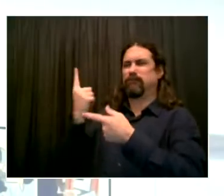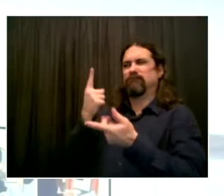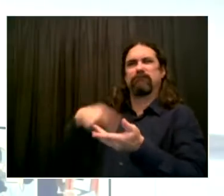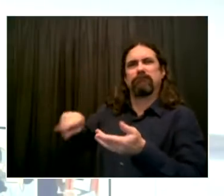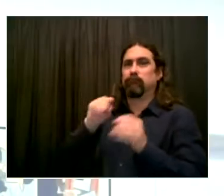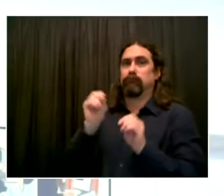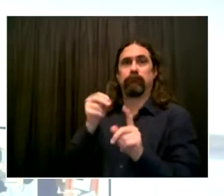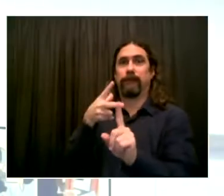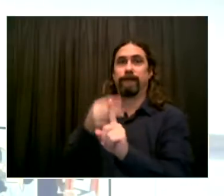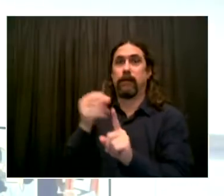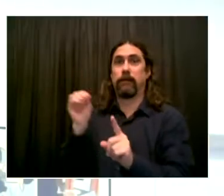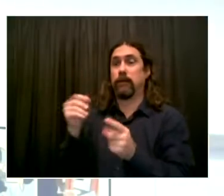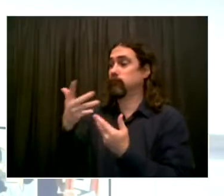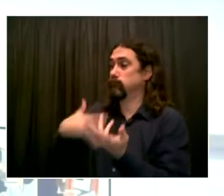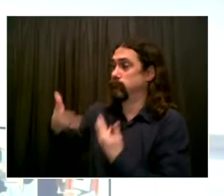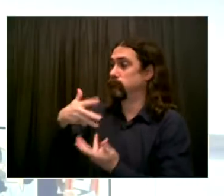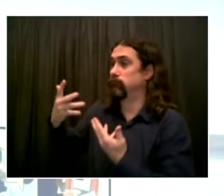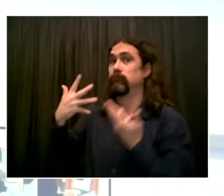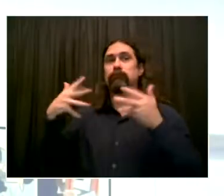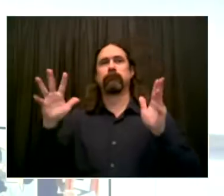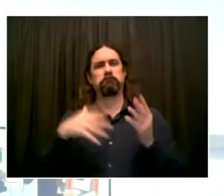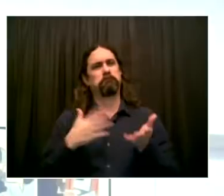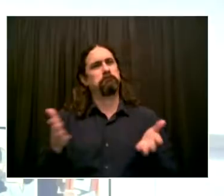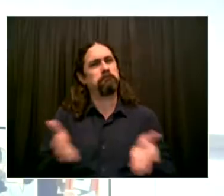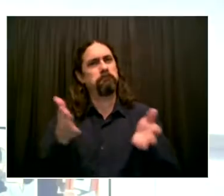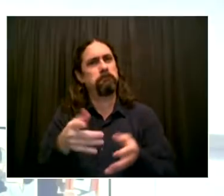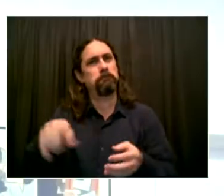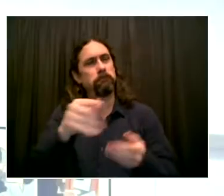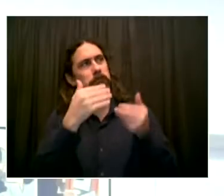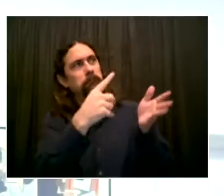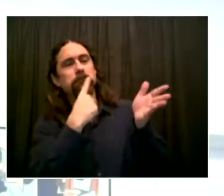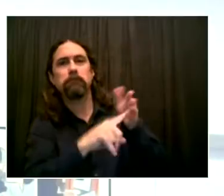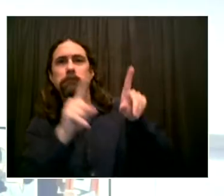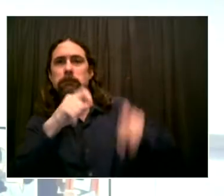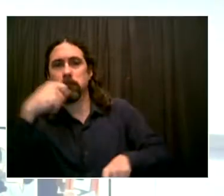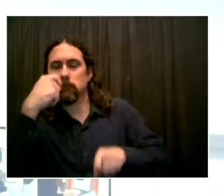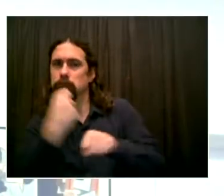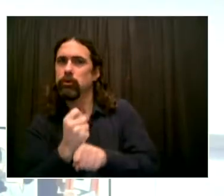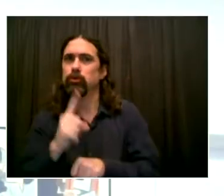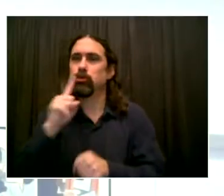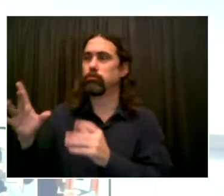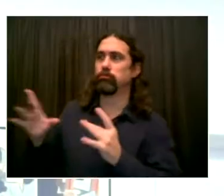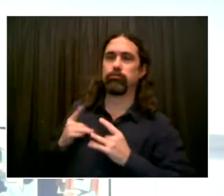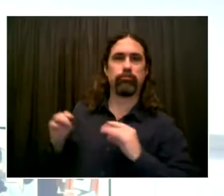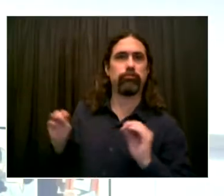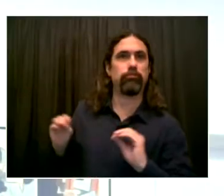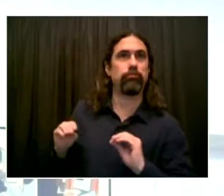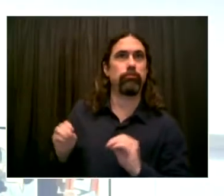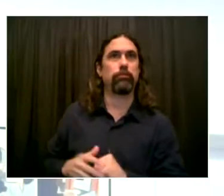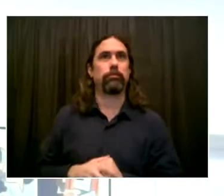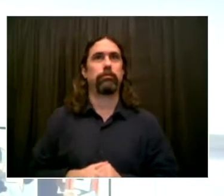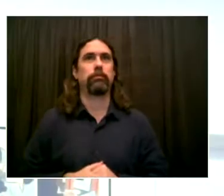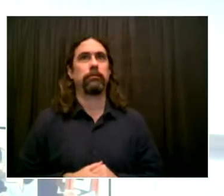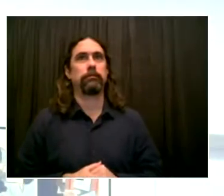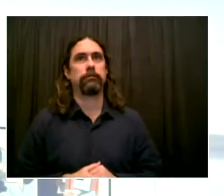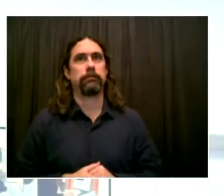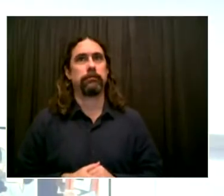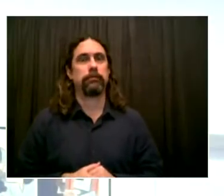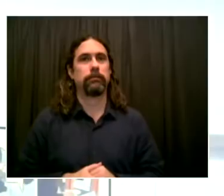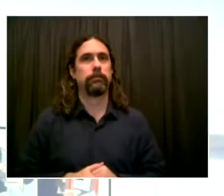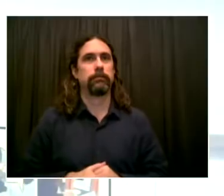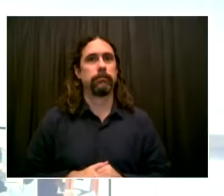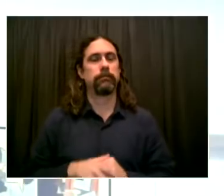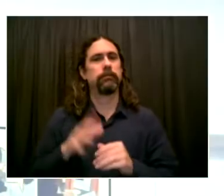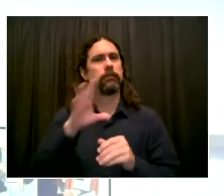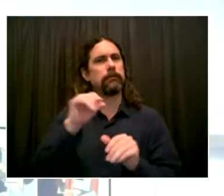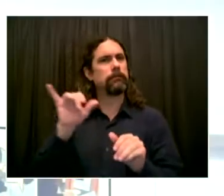immune system. Gathering virtually or using masks and distancing can help protect them. My own family is planning to hold